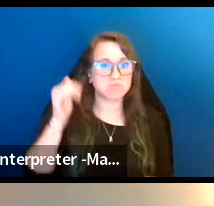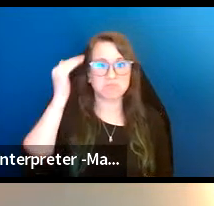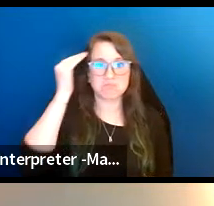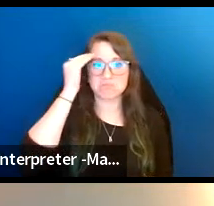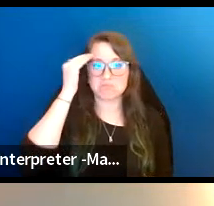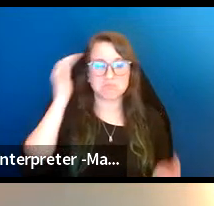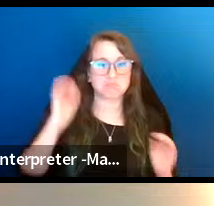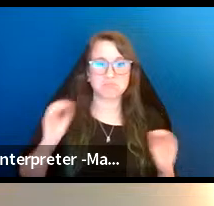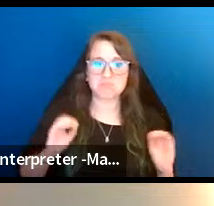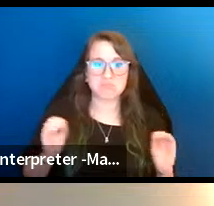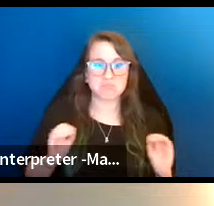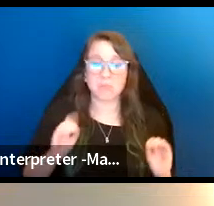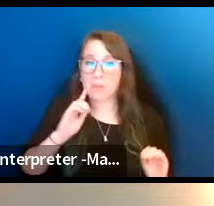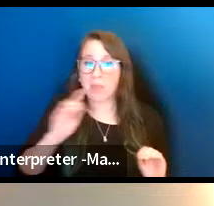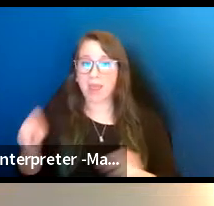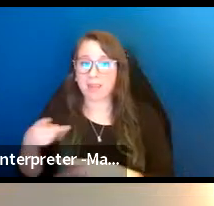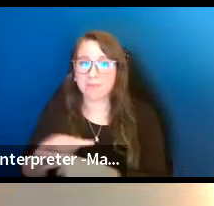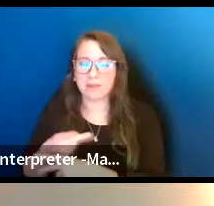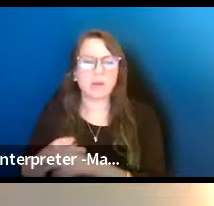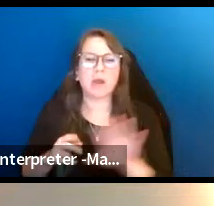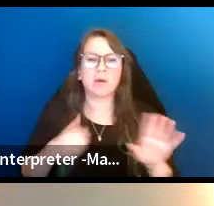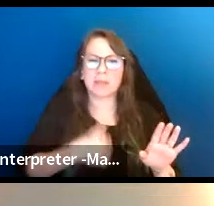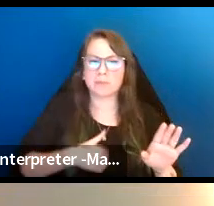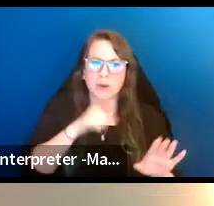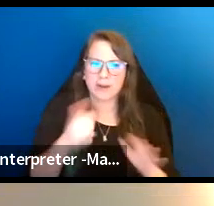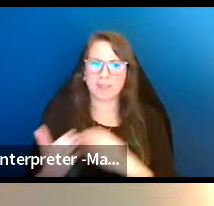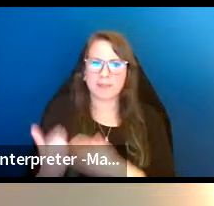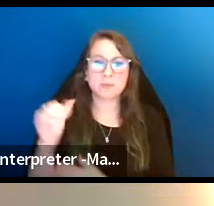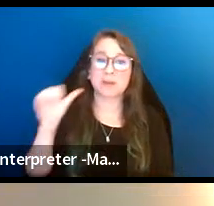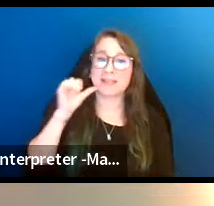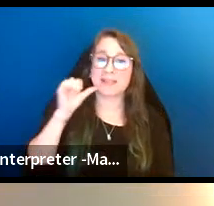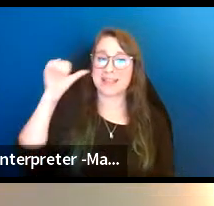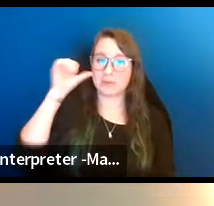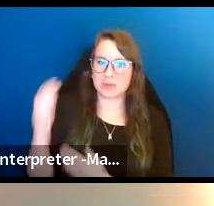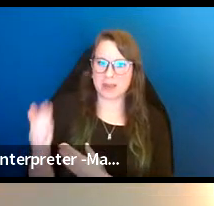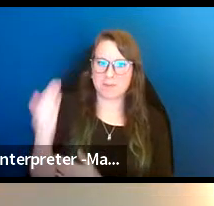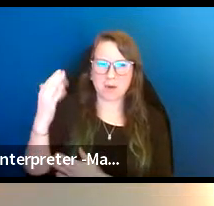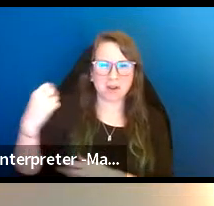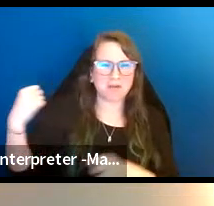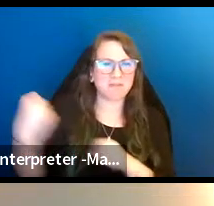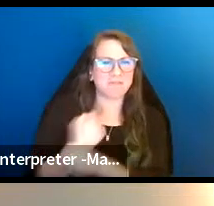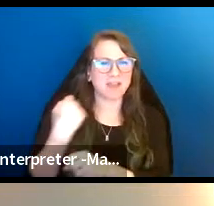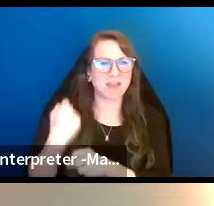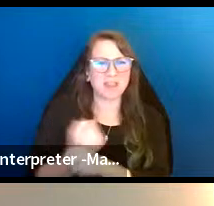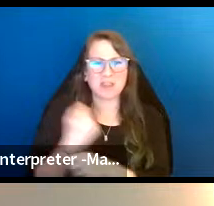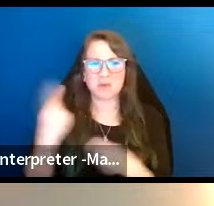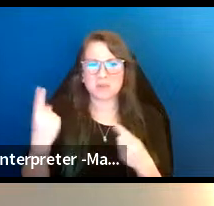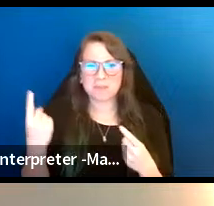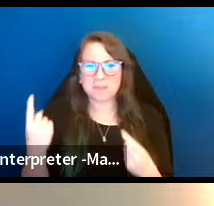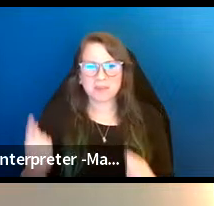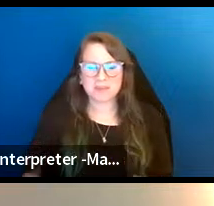think if try I'm to find out. not this morning, yesterday morning, something about Oh, a fight or something like that.